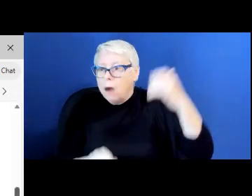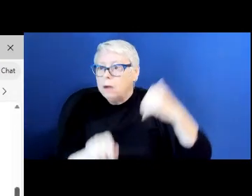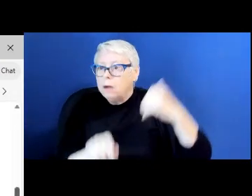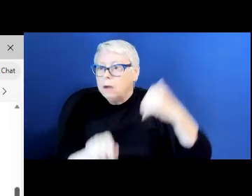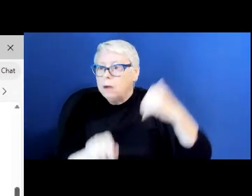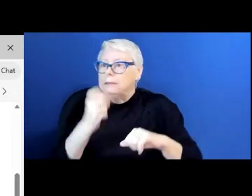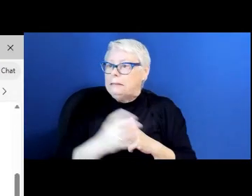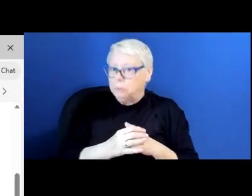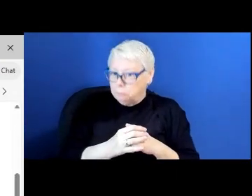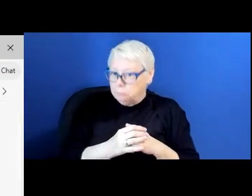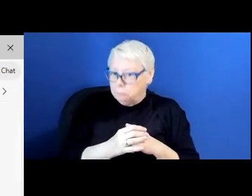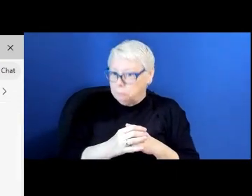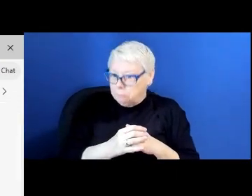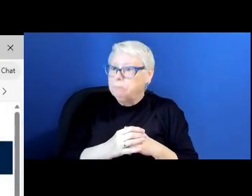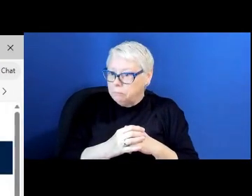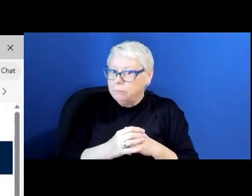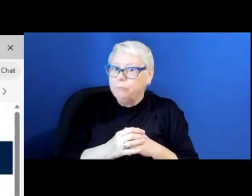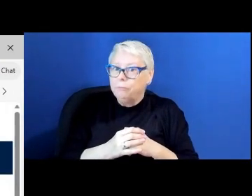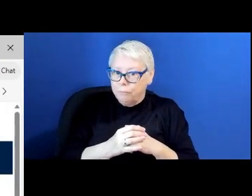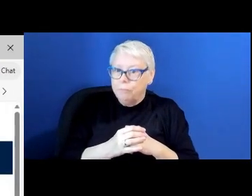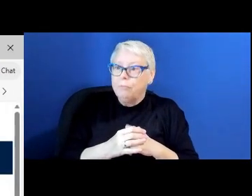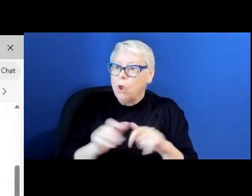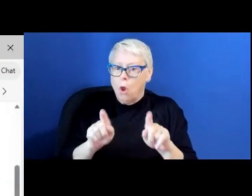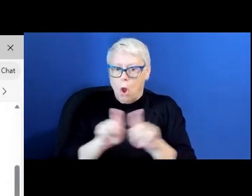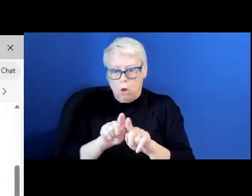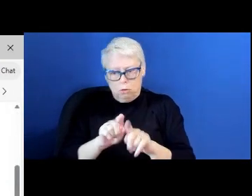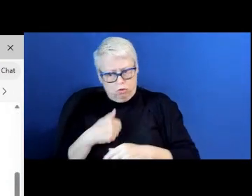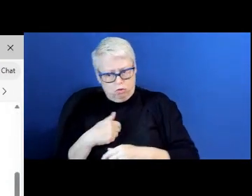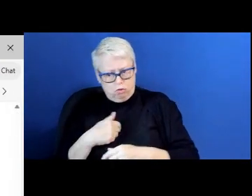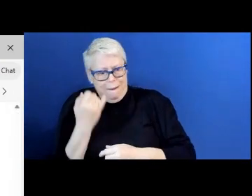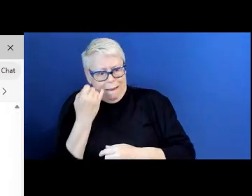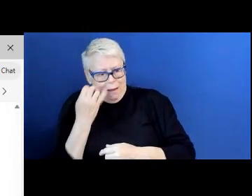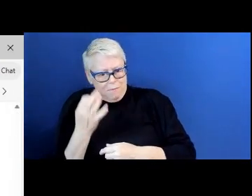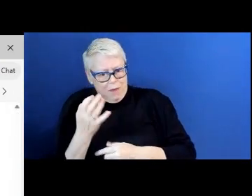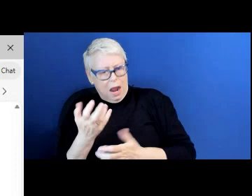as discover eligibility,